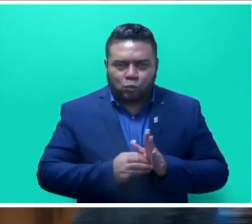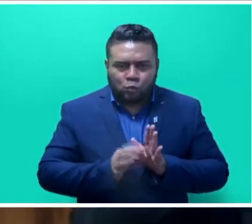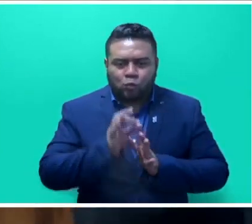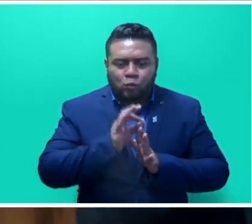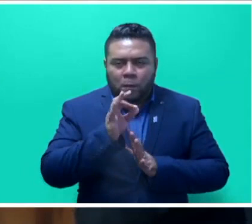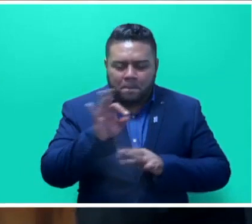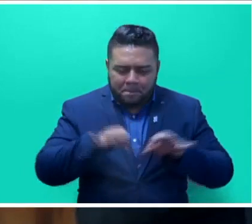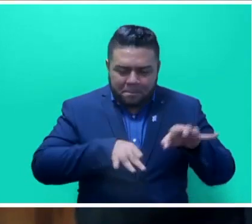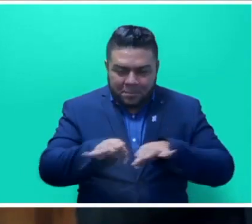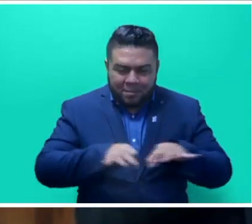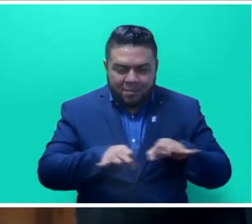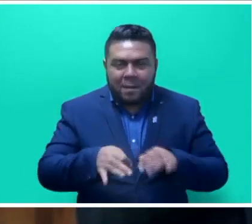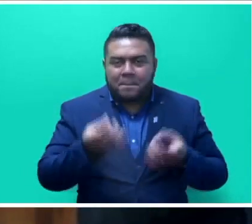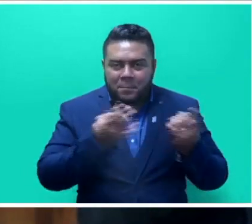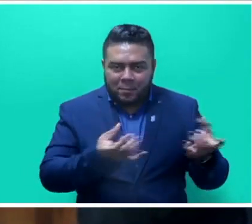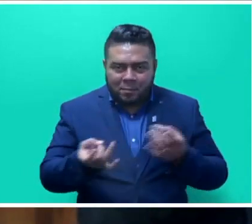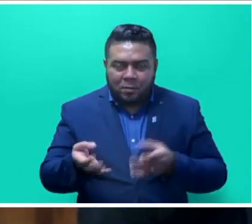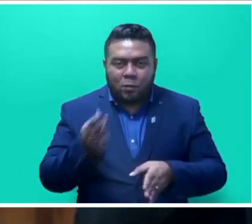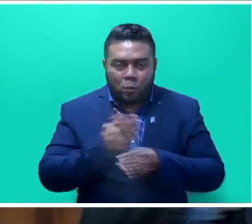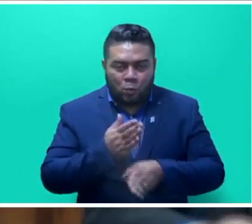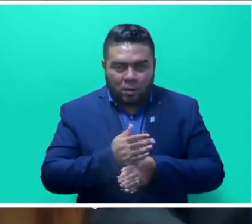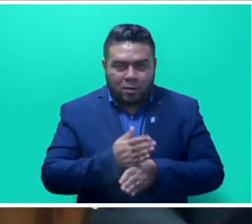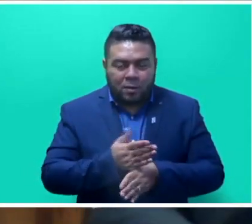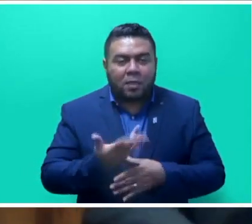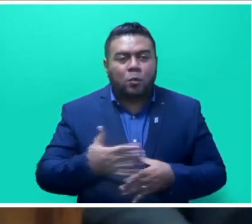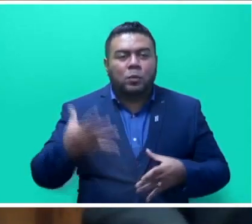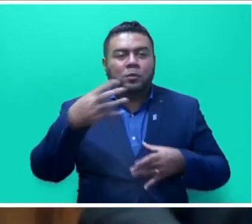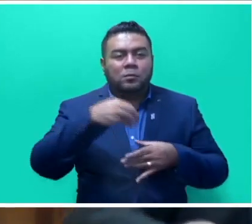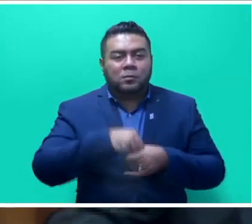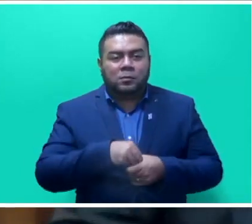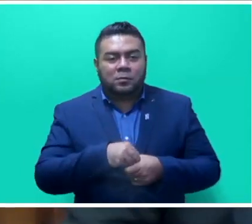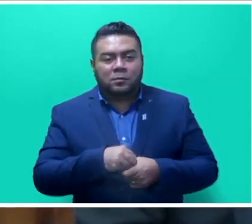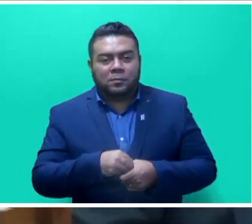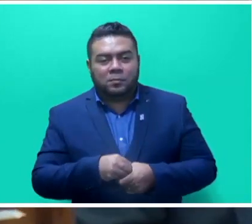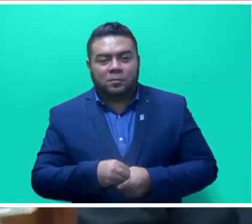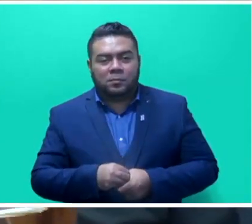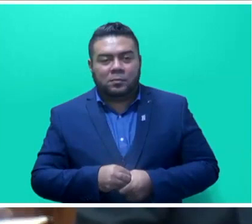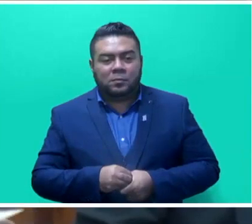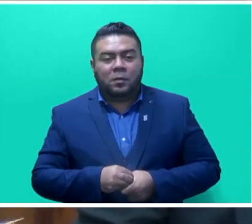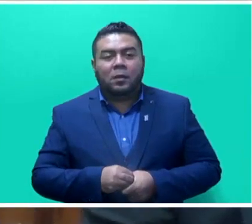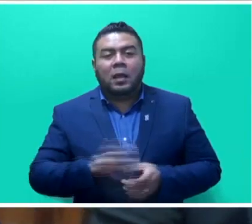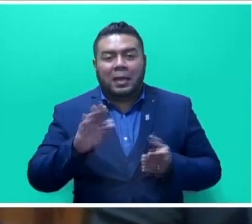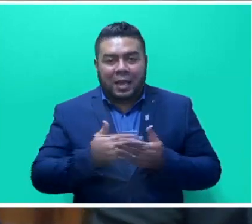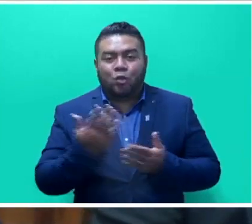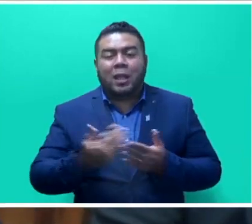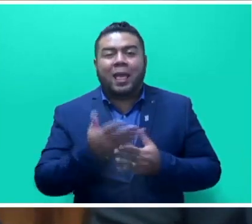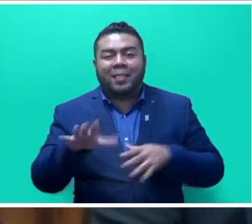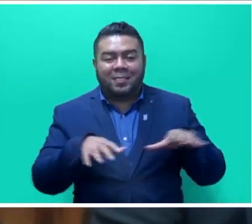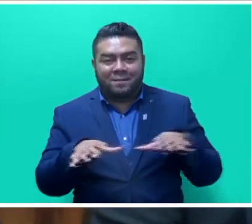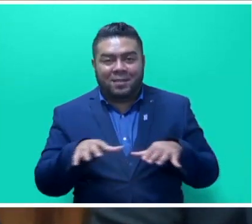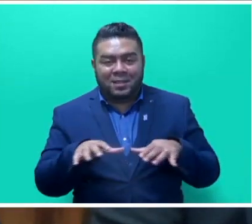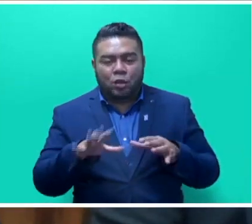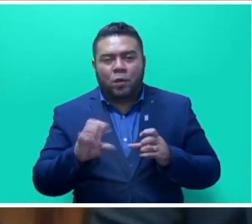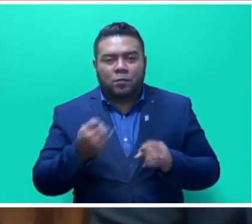planning and preparation works that will minimize disturbance of the day-to-day activities of